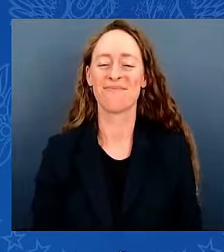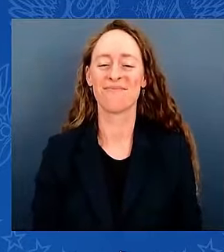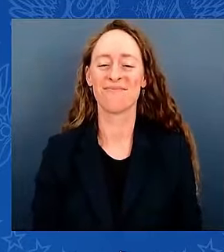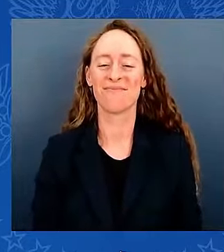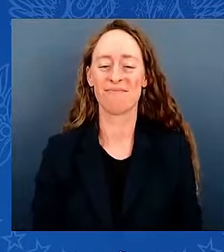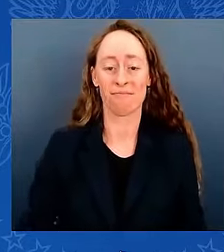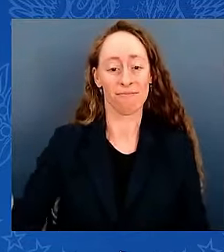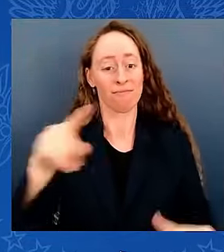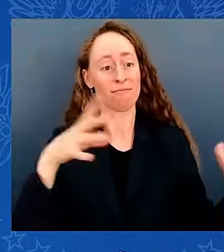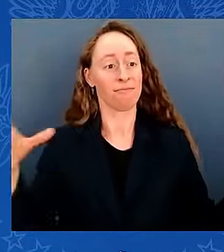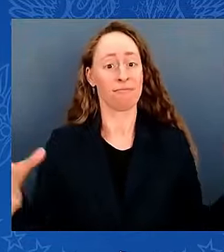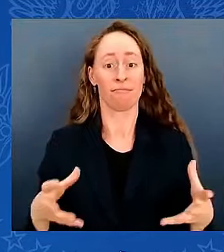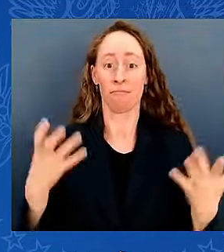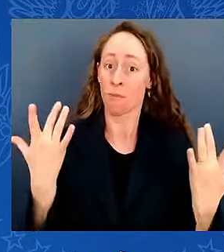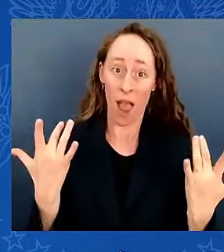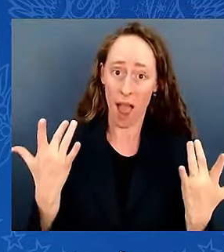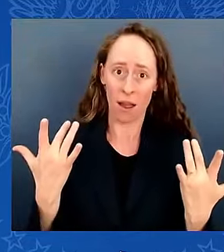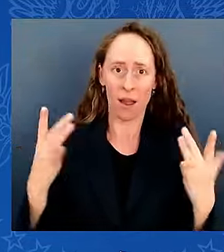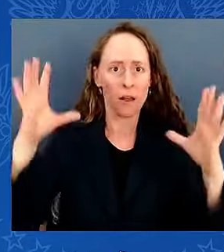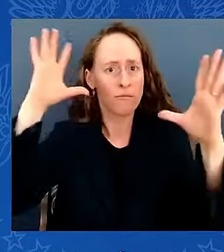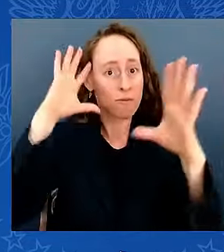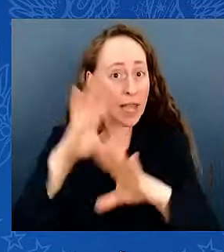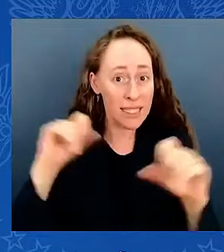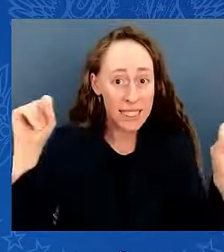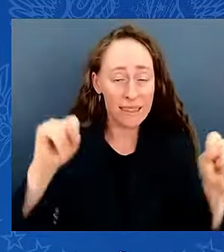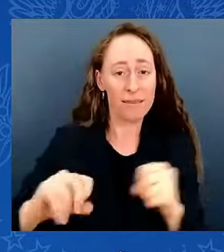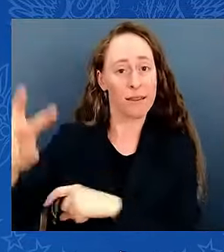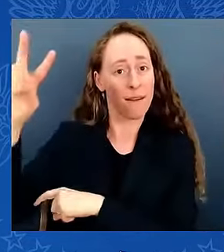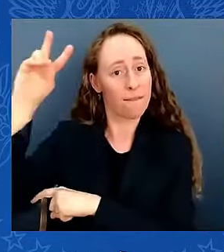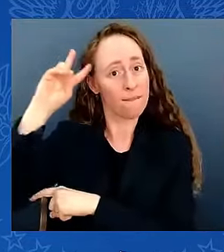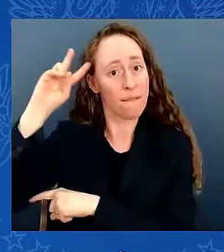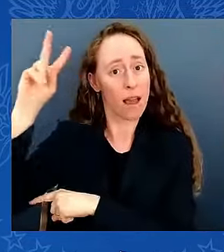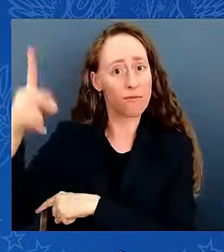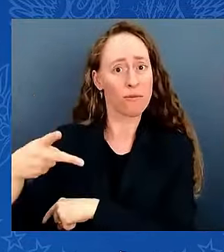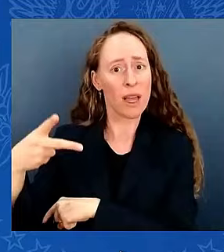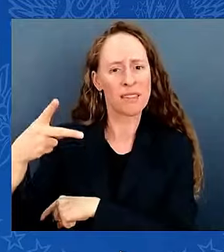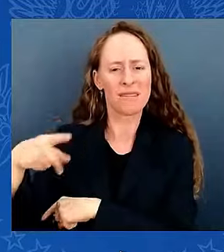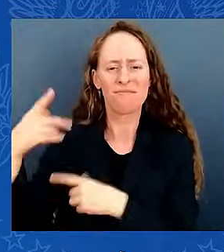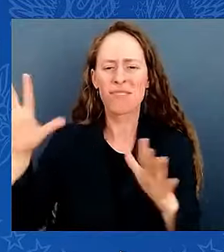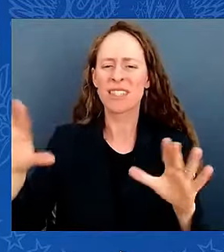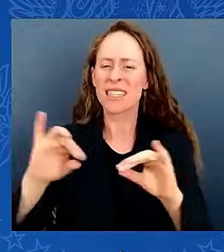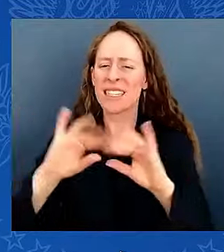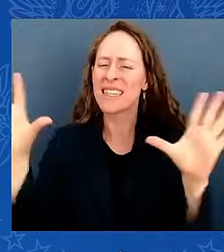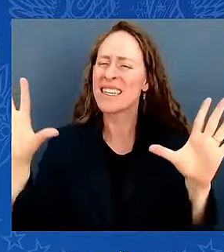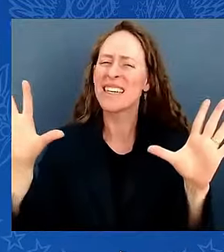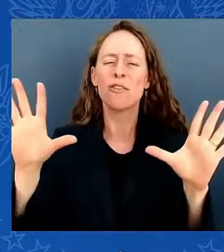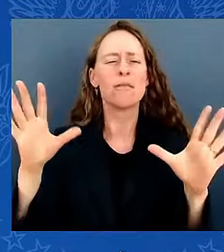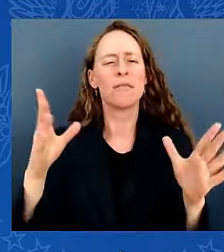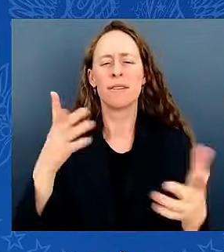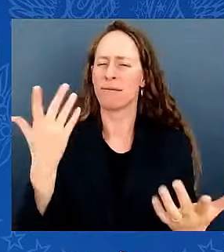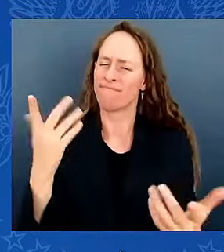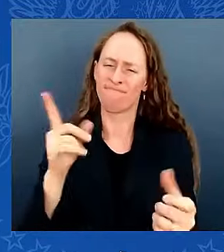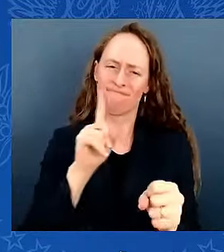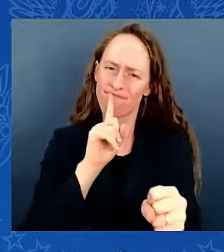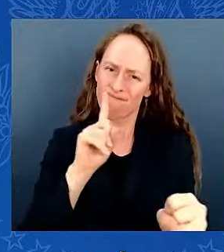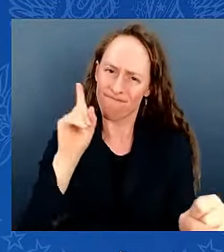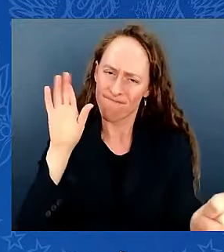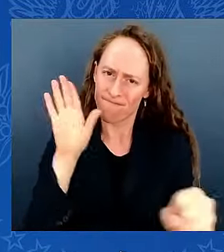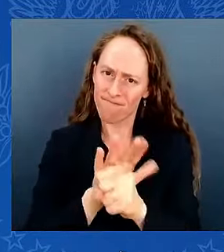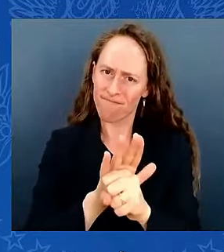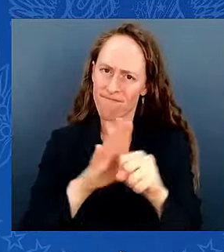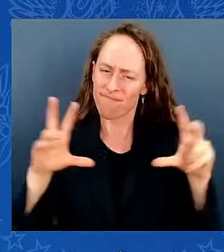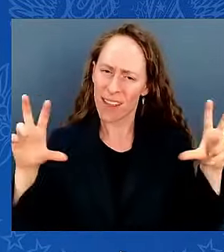have proven that they are committed to investing in the future of black communities.